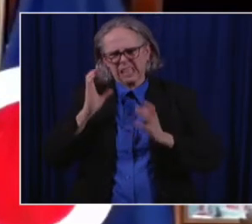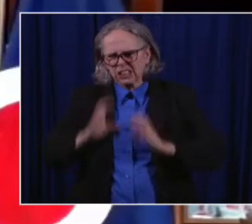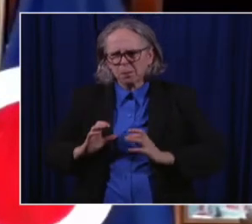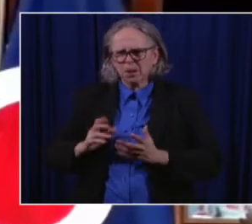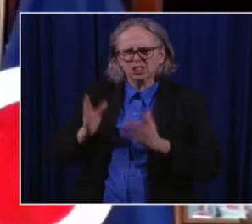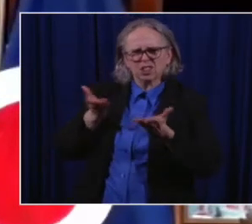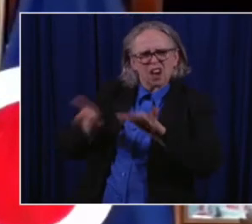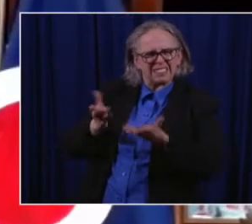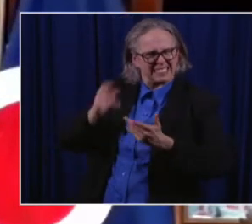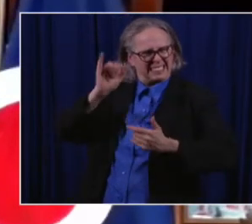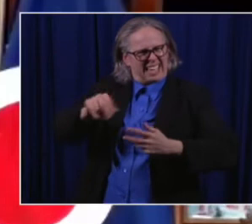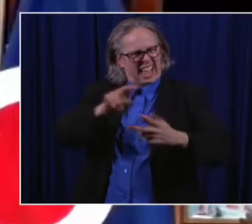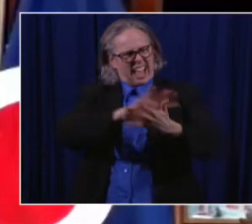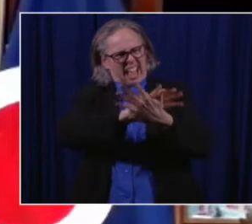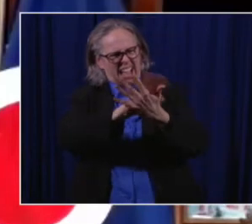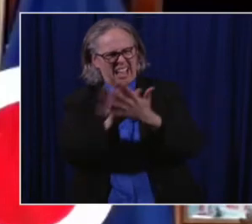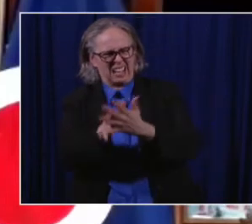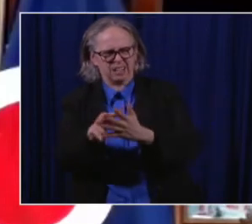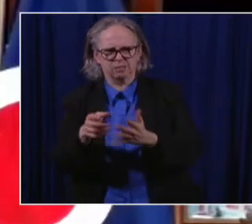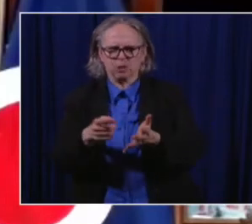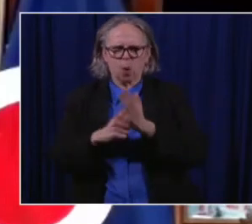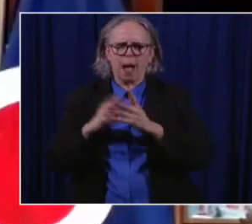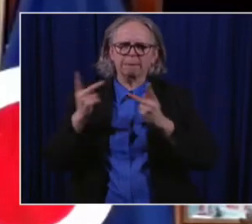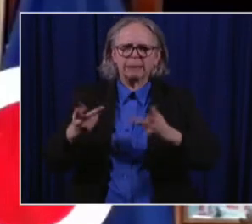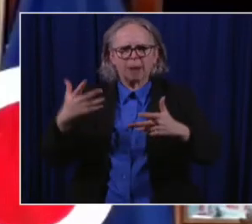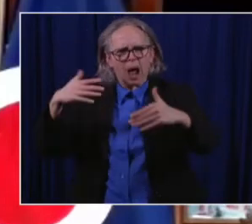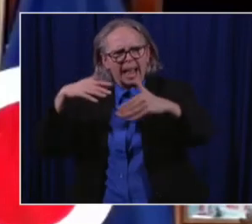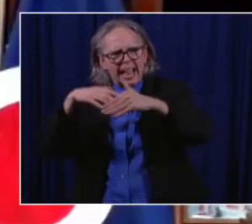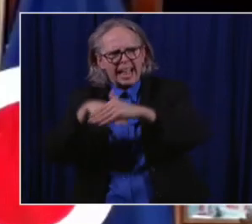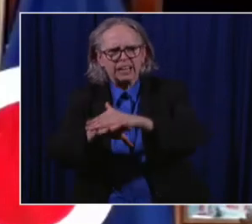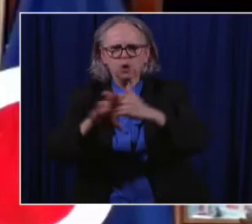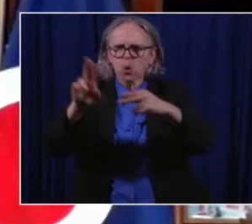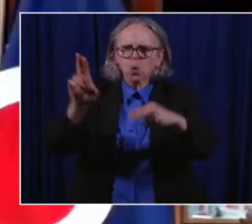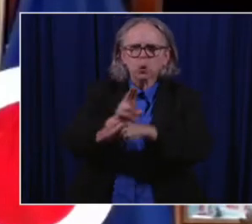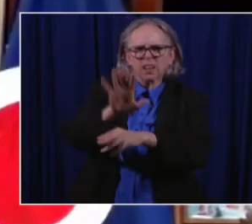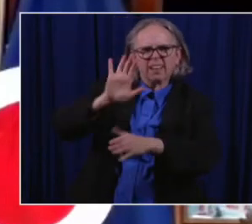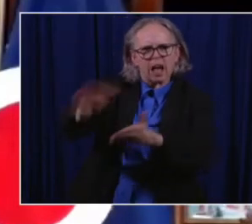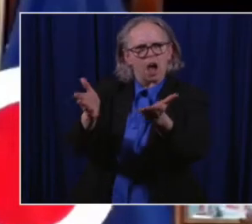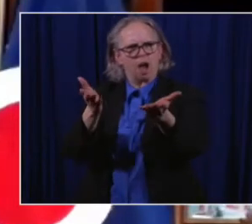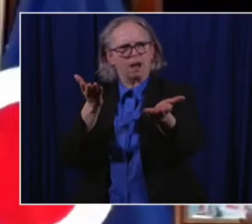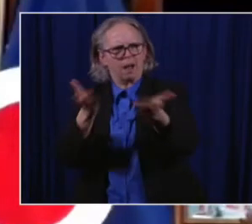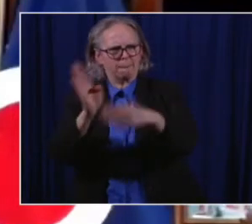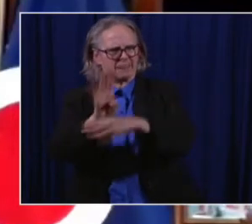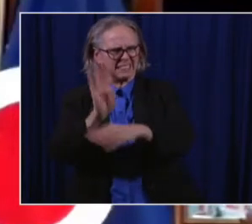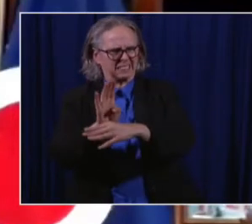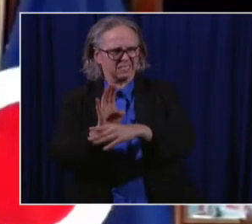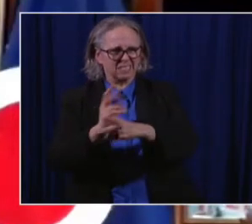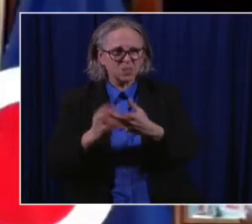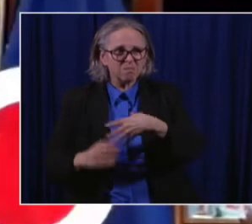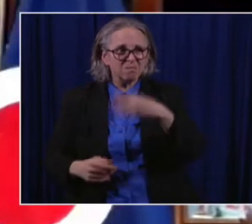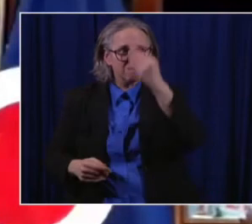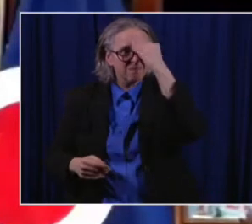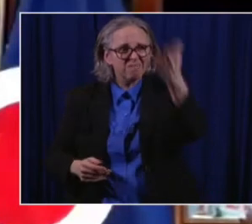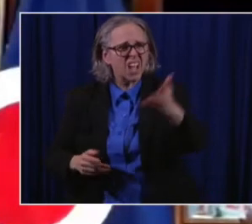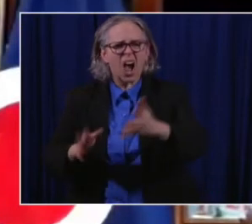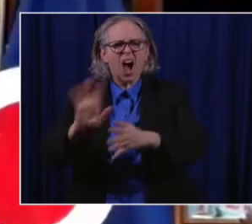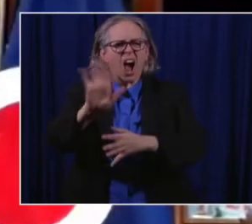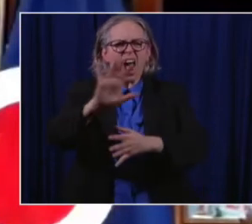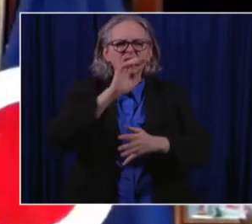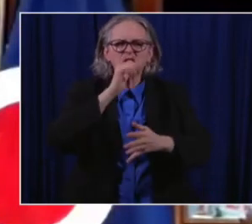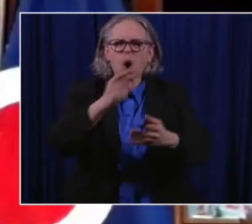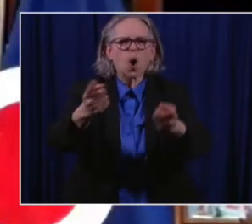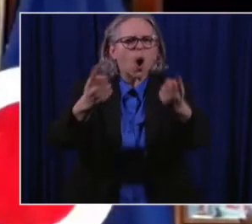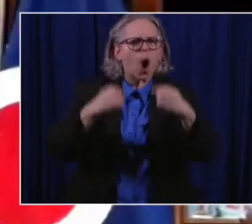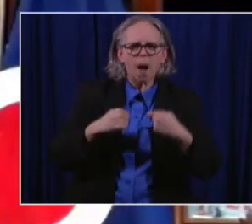that requires people to come together, which is the exact opposite thing that we need to have happen to defeat